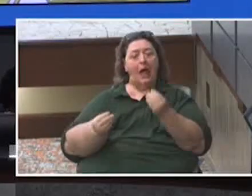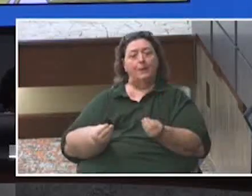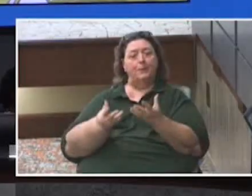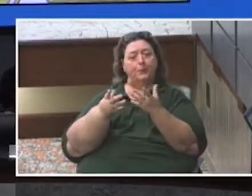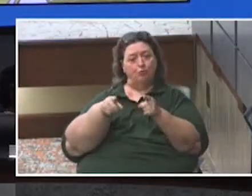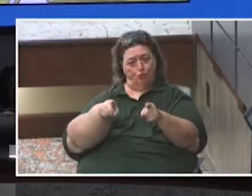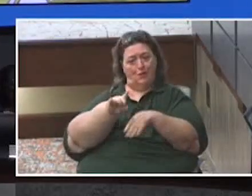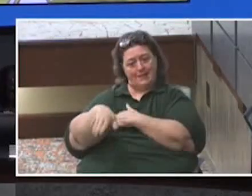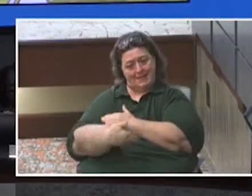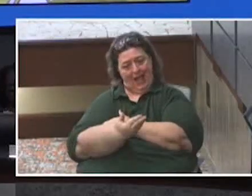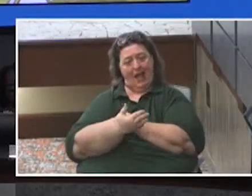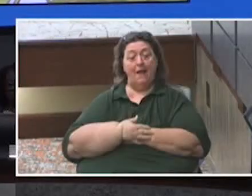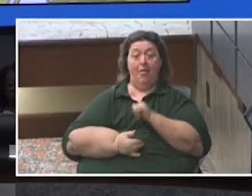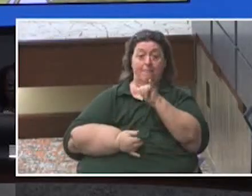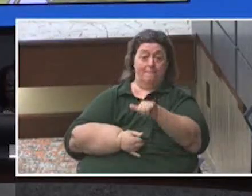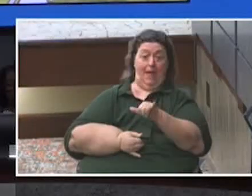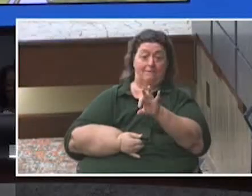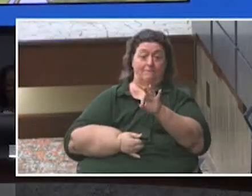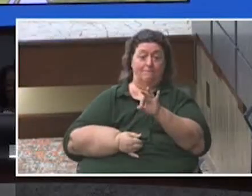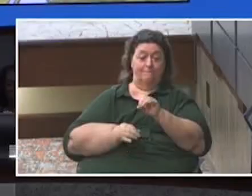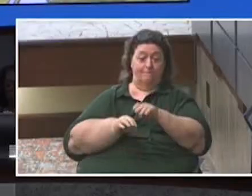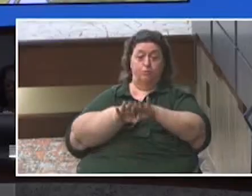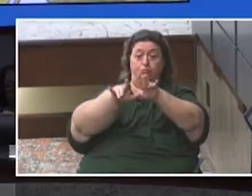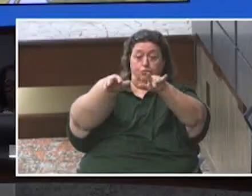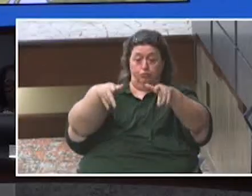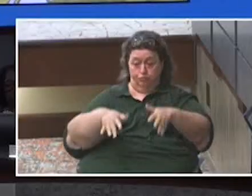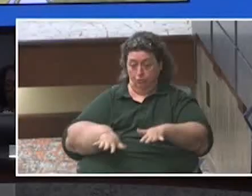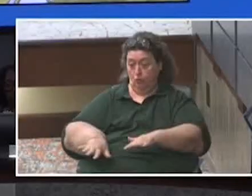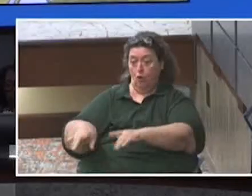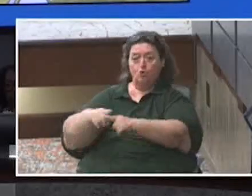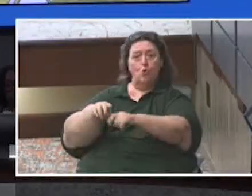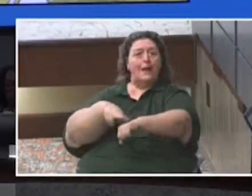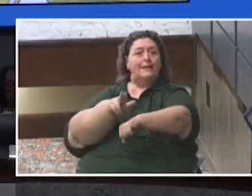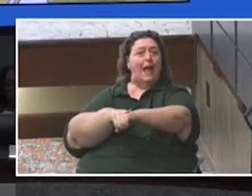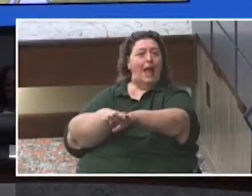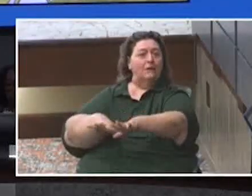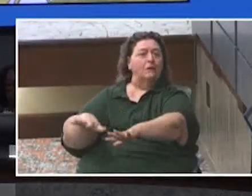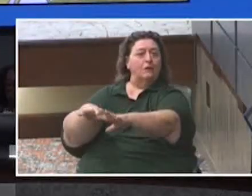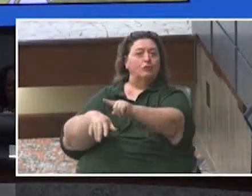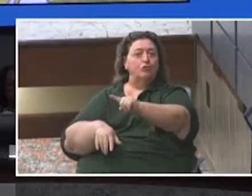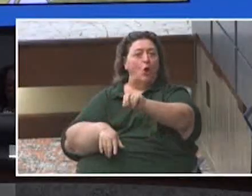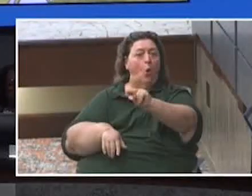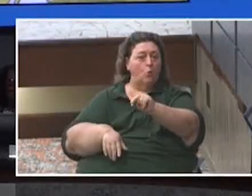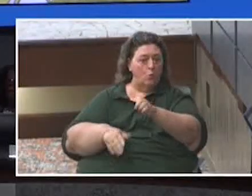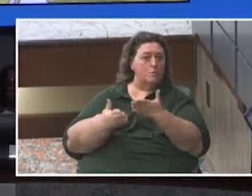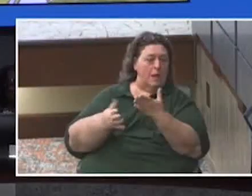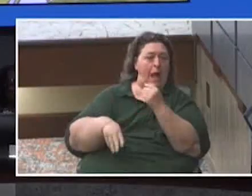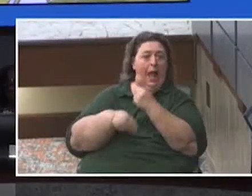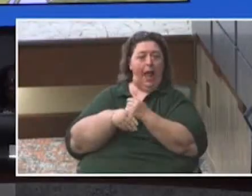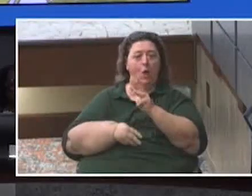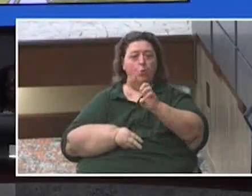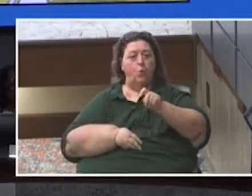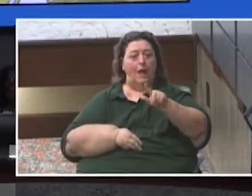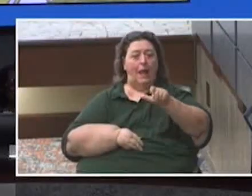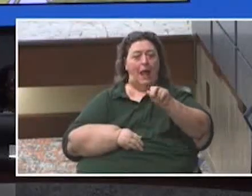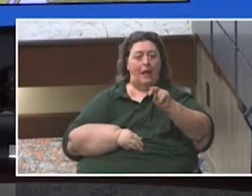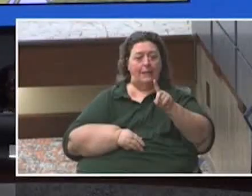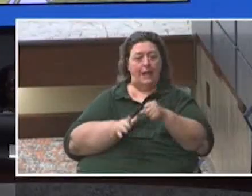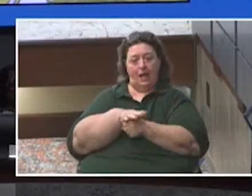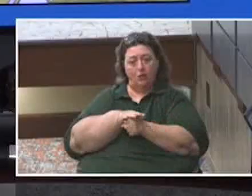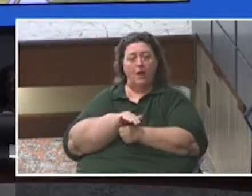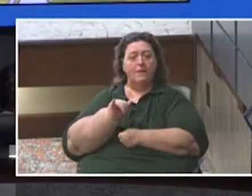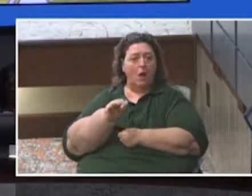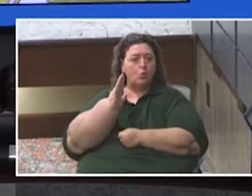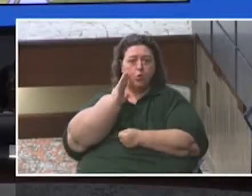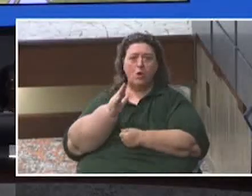hours. That fountain flow over to our nature zone to where we have a detention and wetland area that will basically